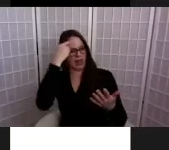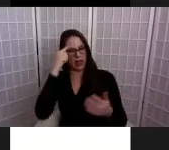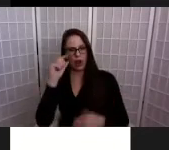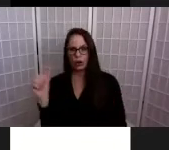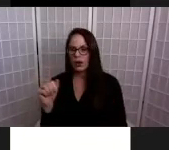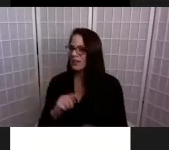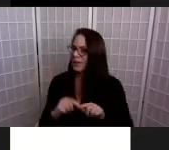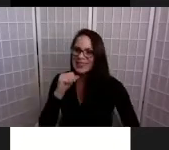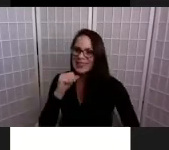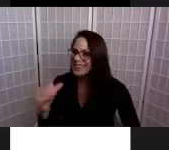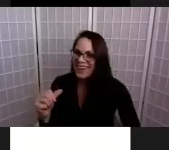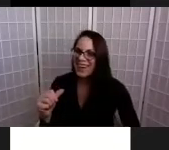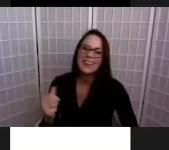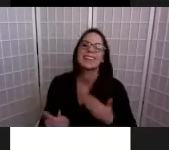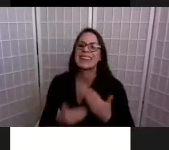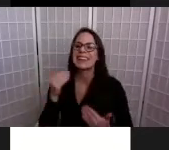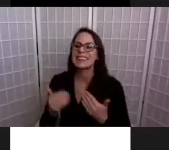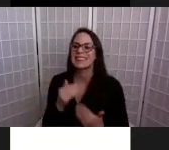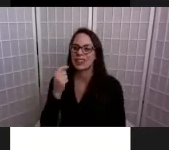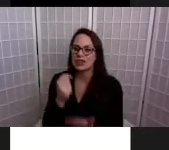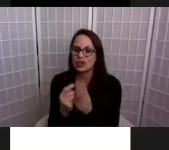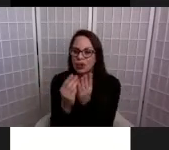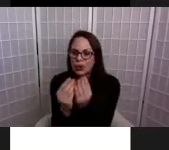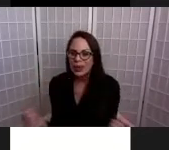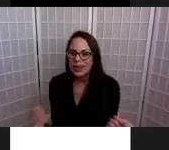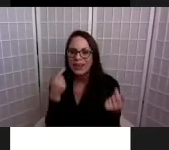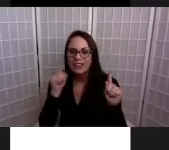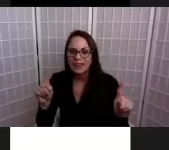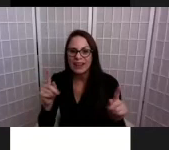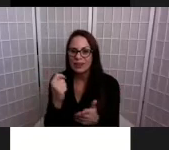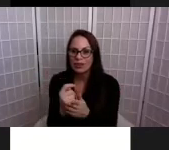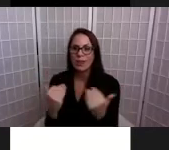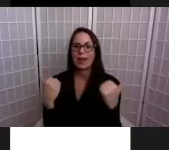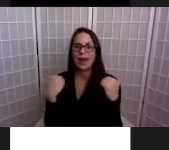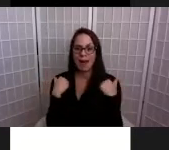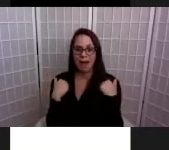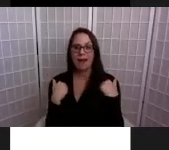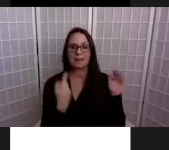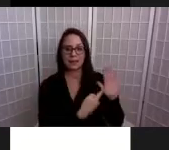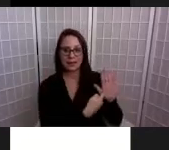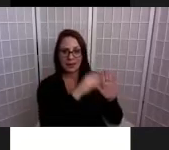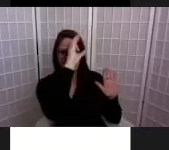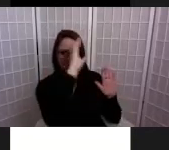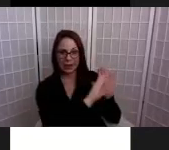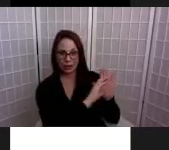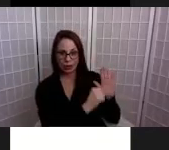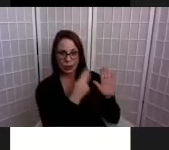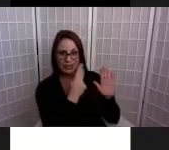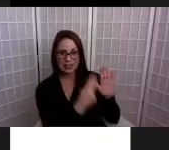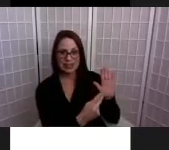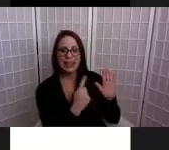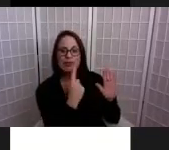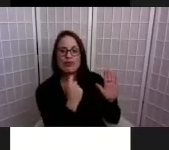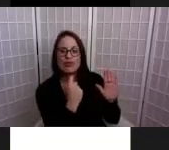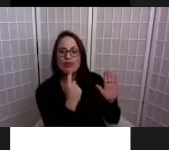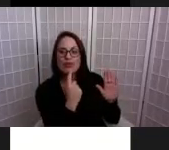not. It's very easy to treat, very effective treatment. Here's a picture, and you can see over here, this